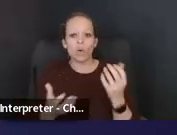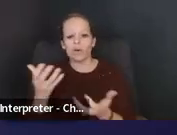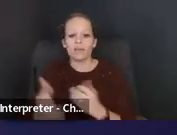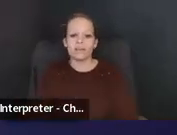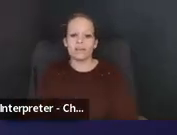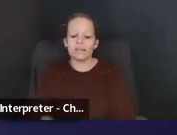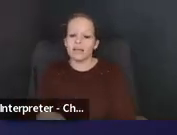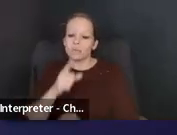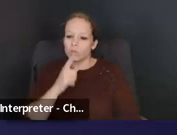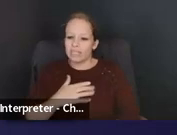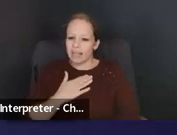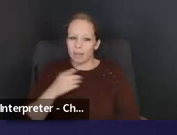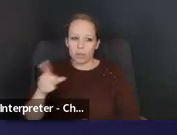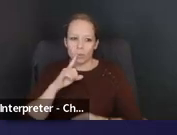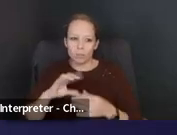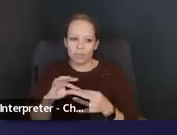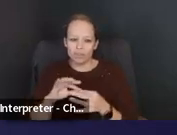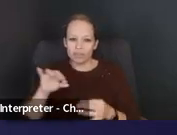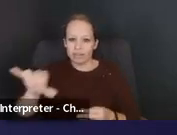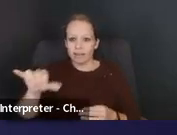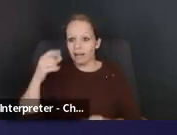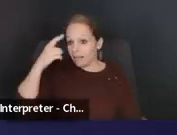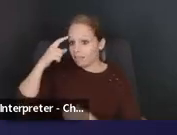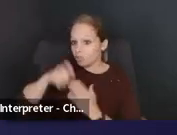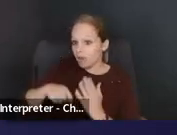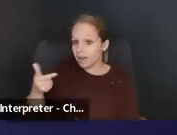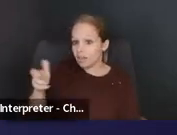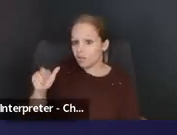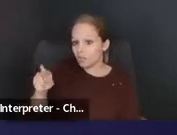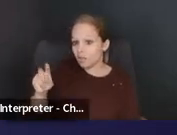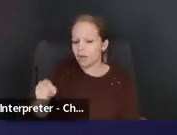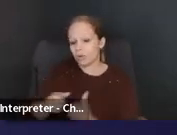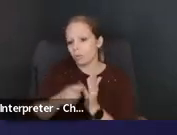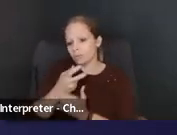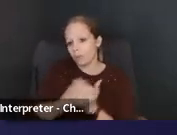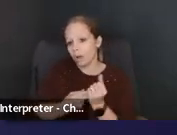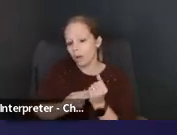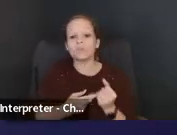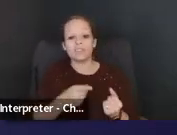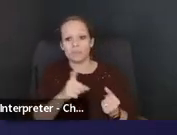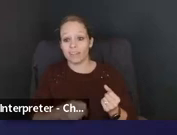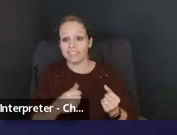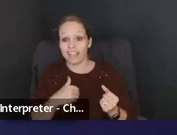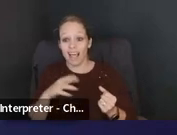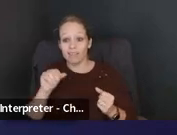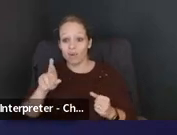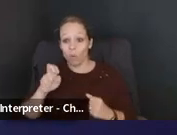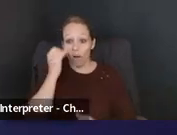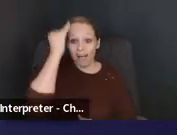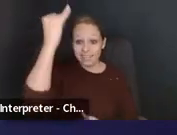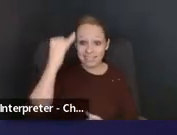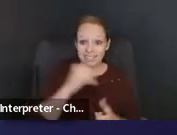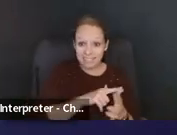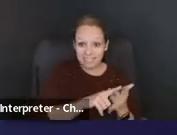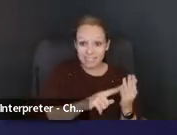glad you mentioned that. And I think grant writing is part of both. Sometimes it's having those core ideas and then you go look for a place to